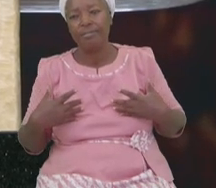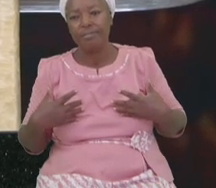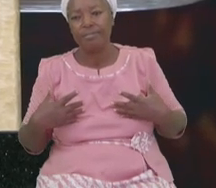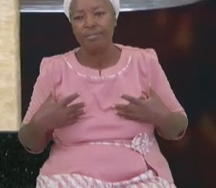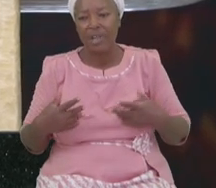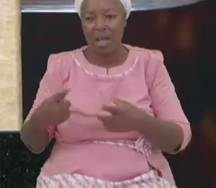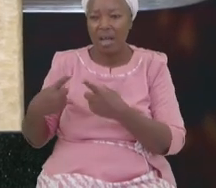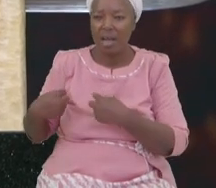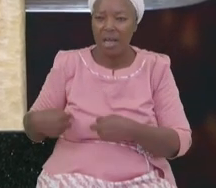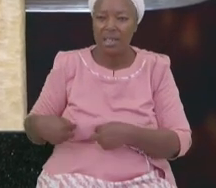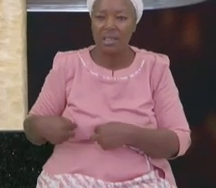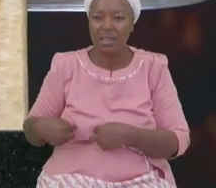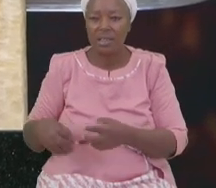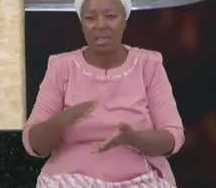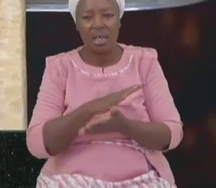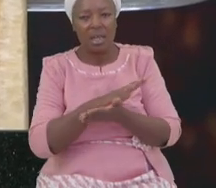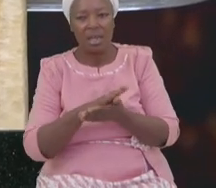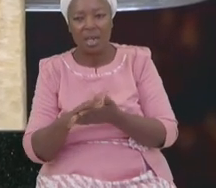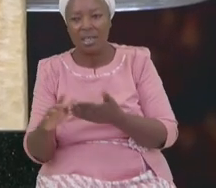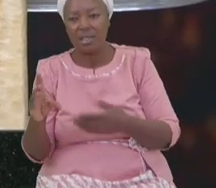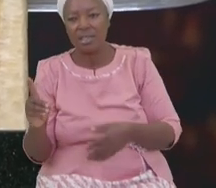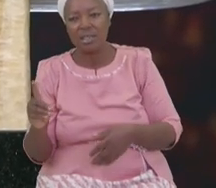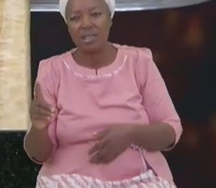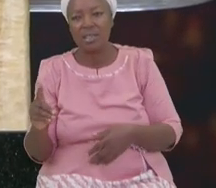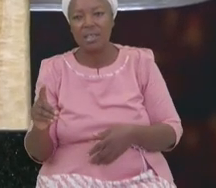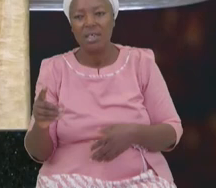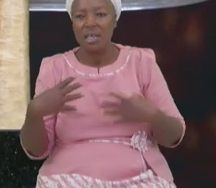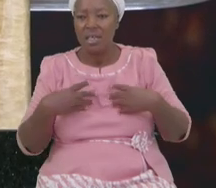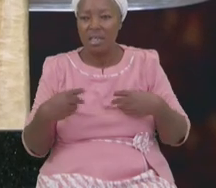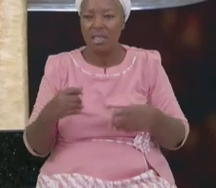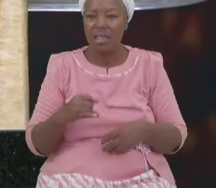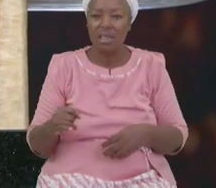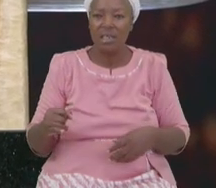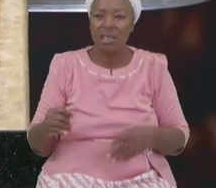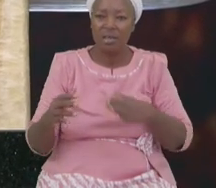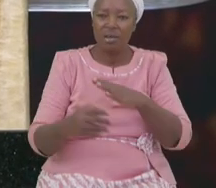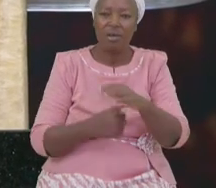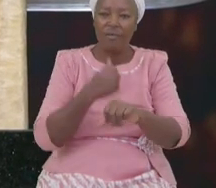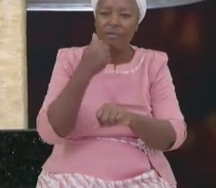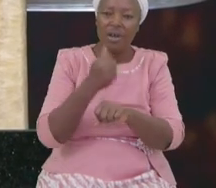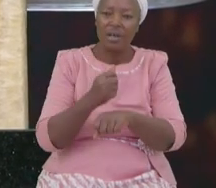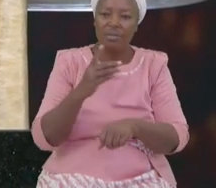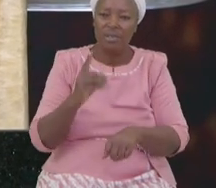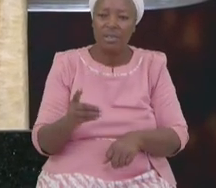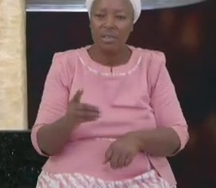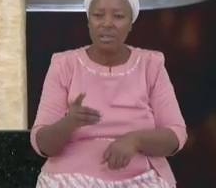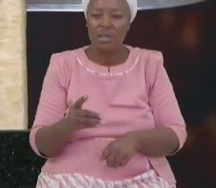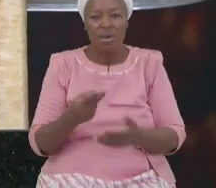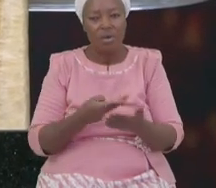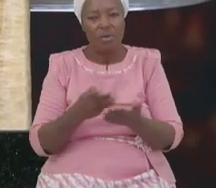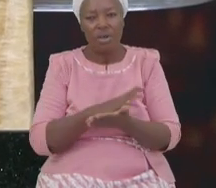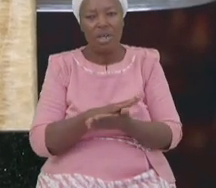Heart cleansed, healing confirmed,